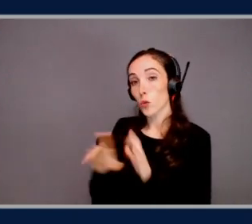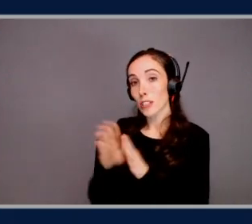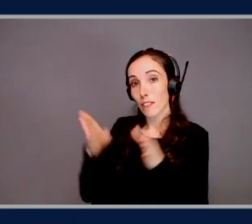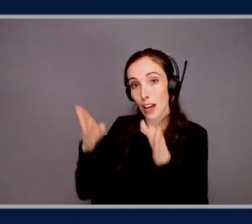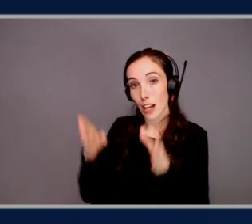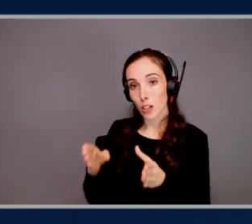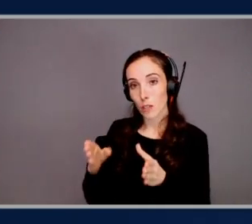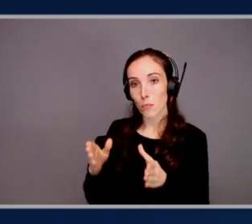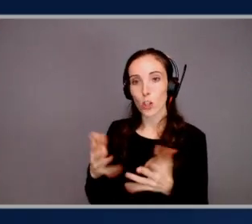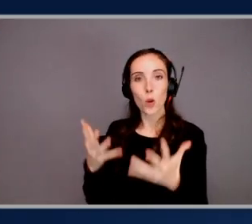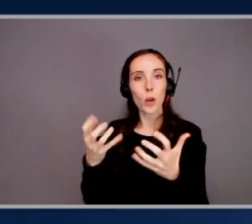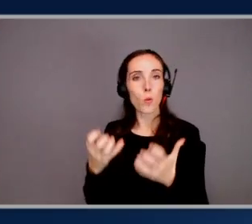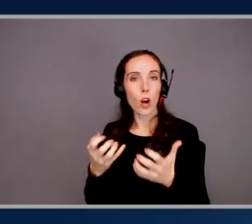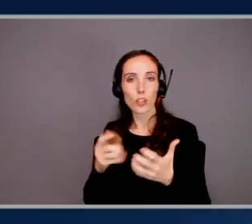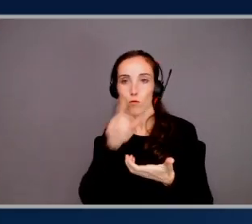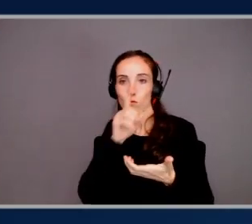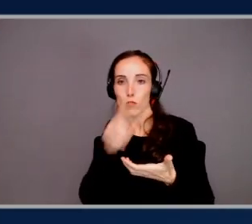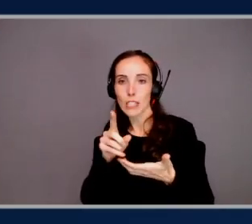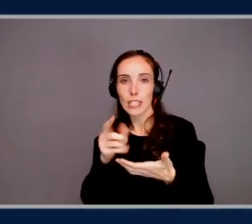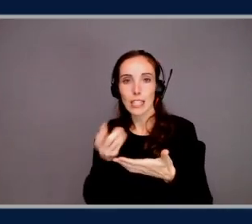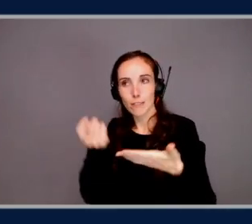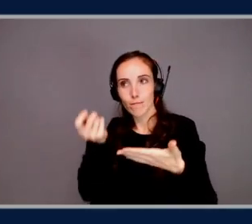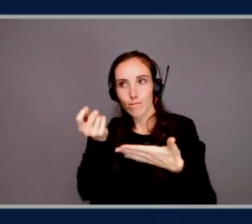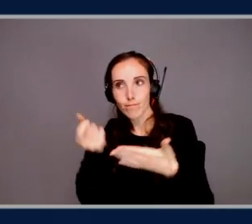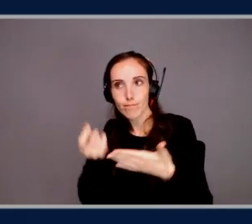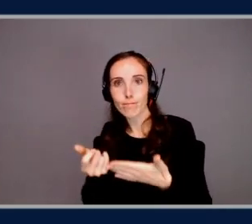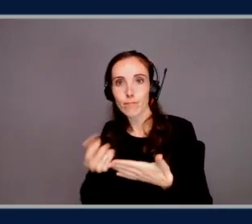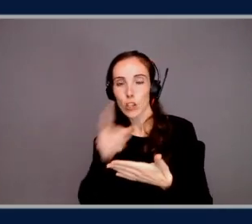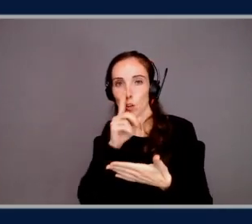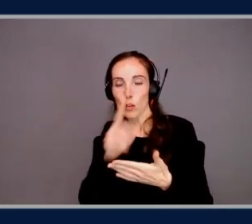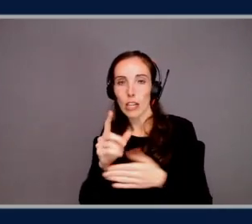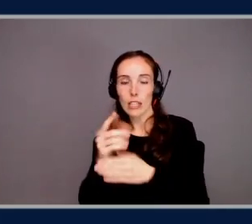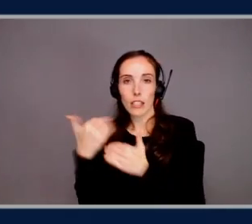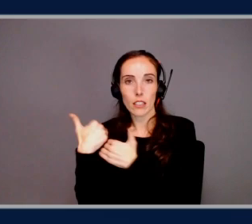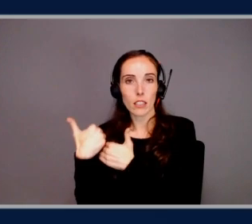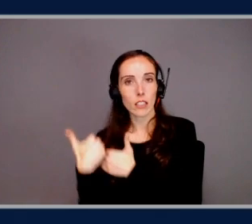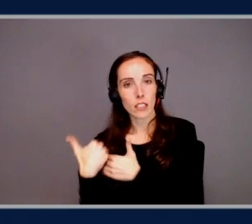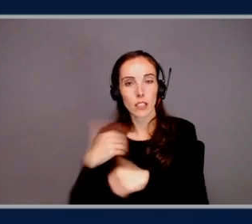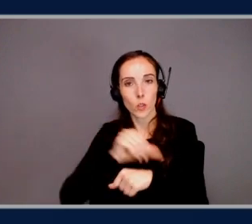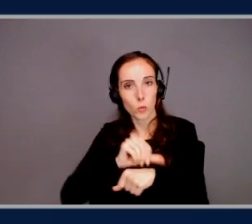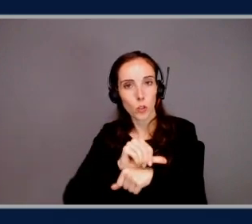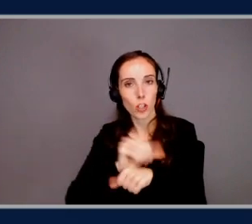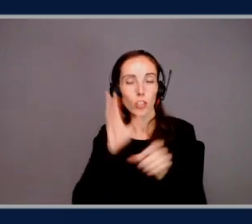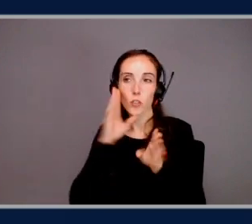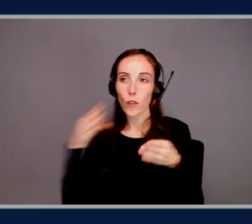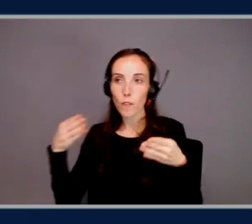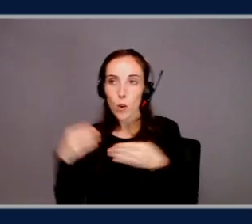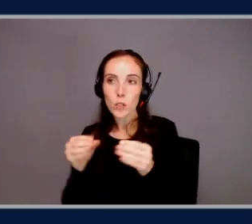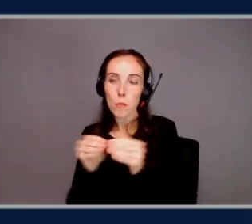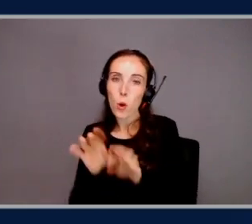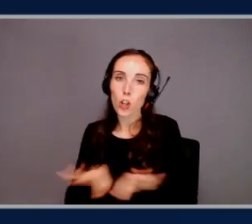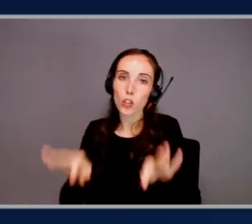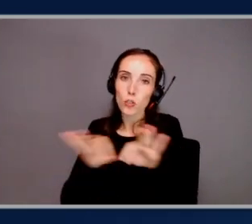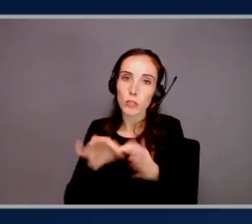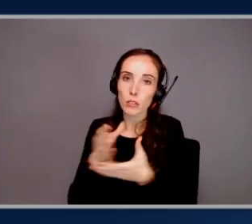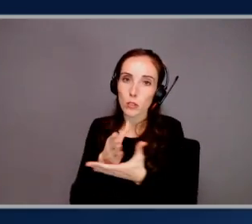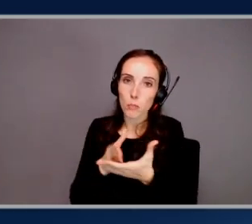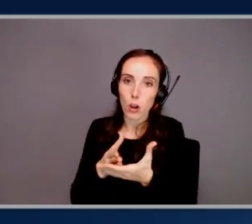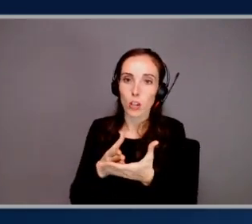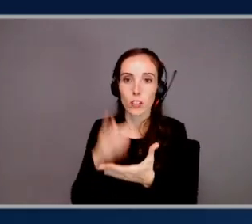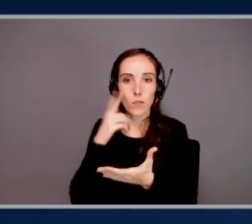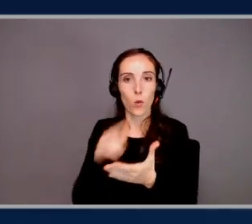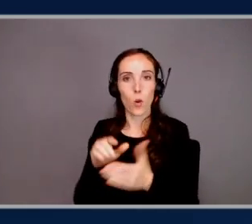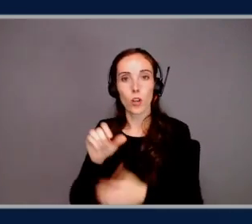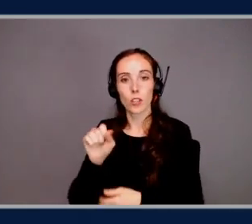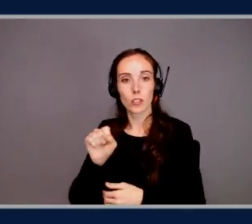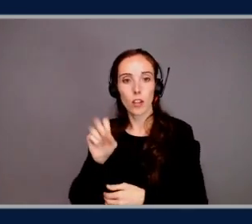work and let developers focus on the more creative and critical aspects of software development. And so the reason we release these agents is strictly for that,